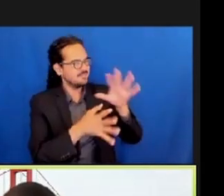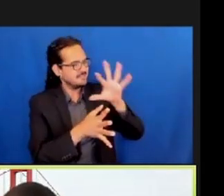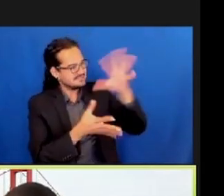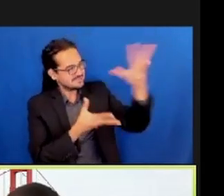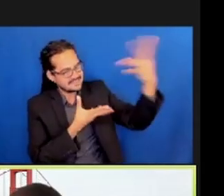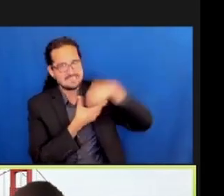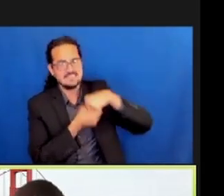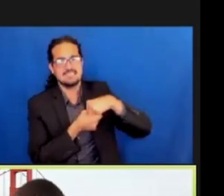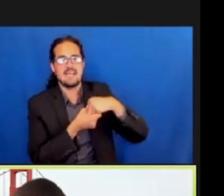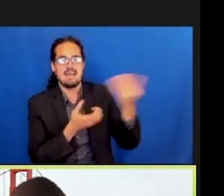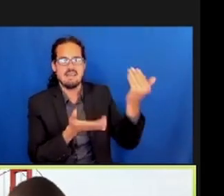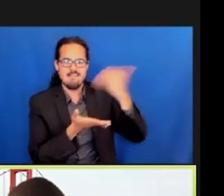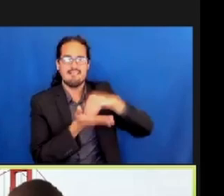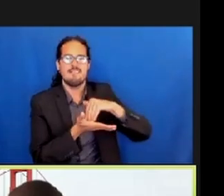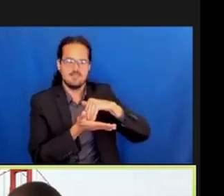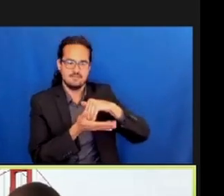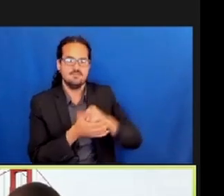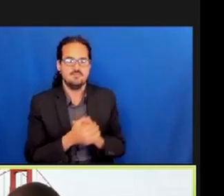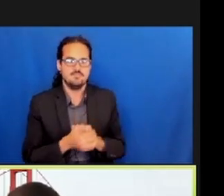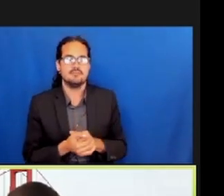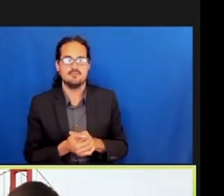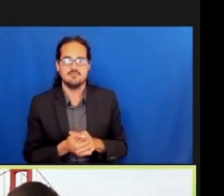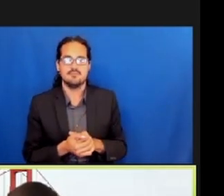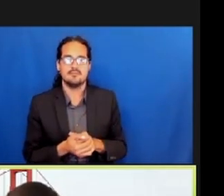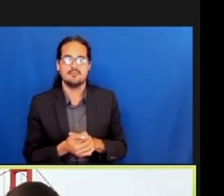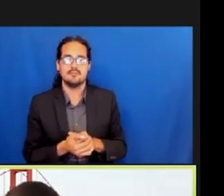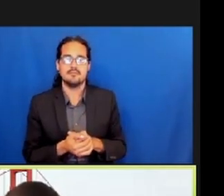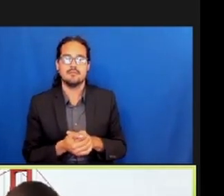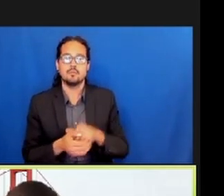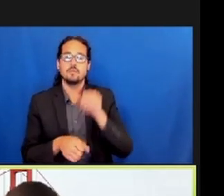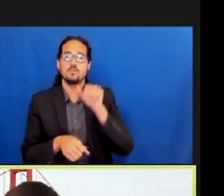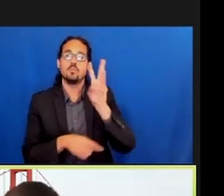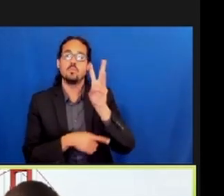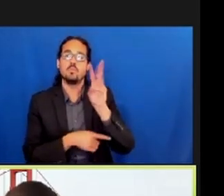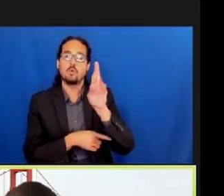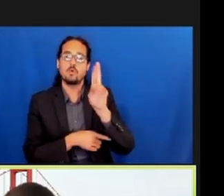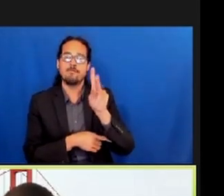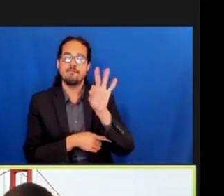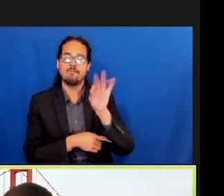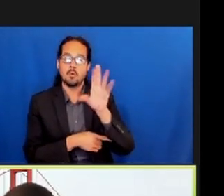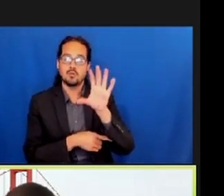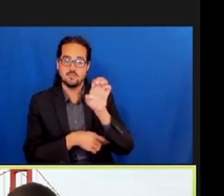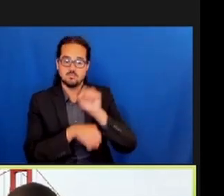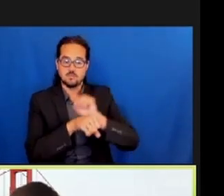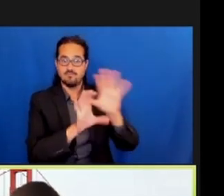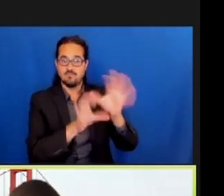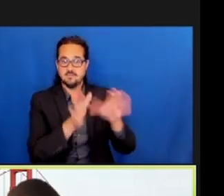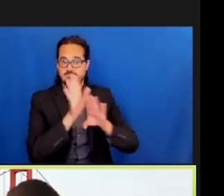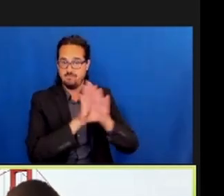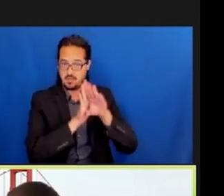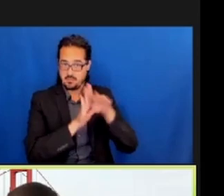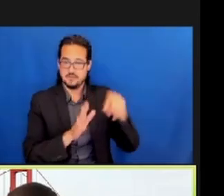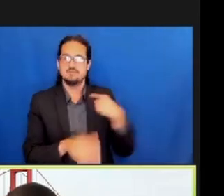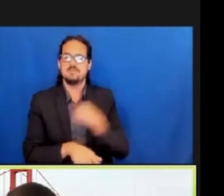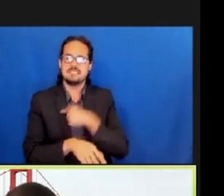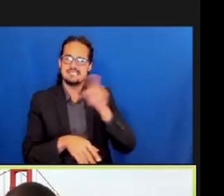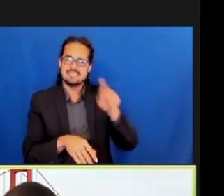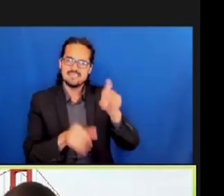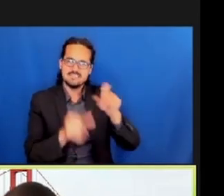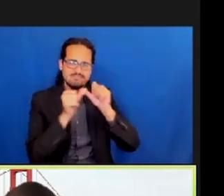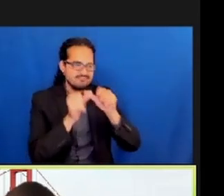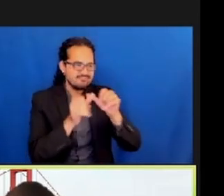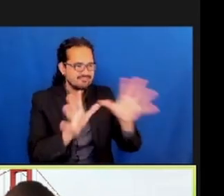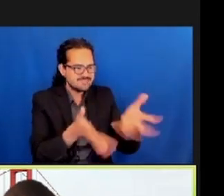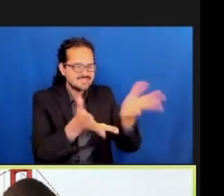development. We need to continue and improve opportunities for our workforce to develop the human